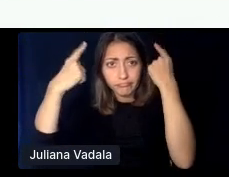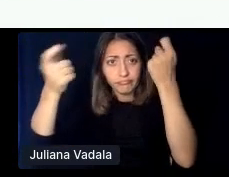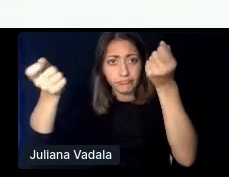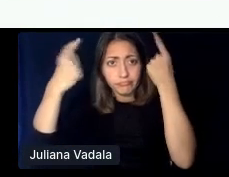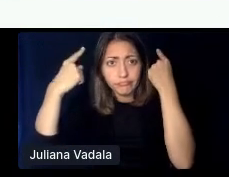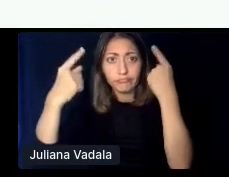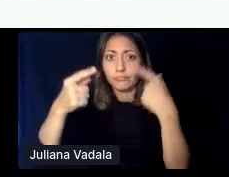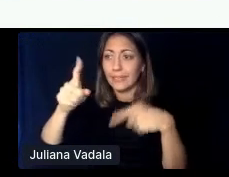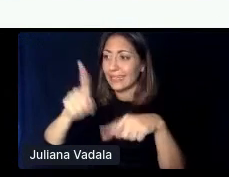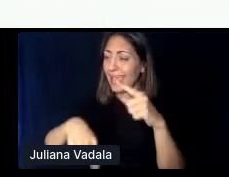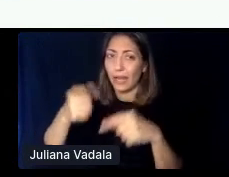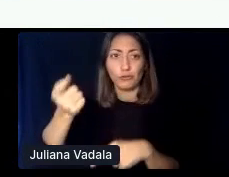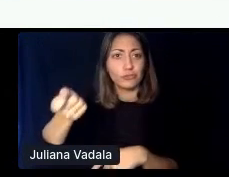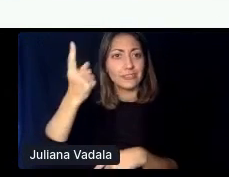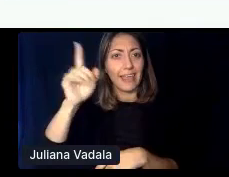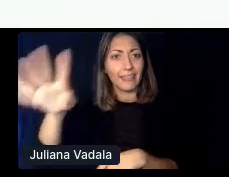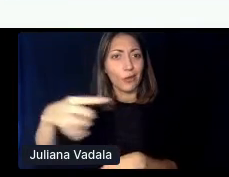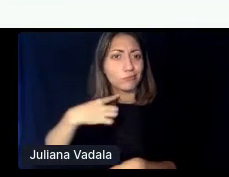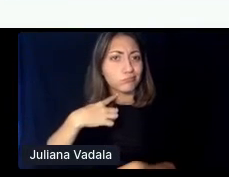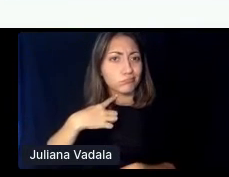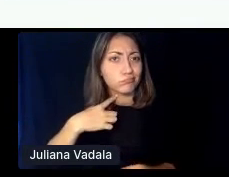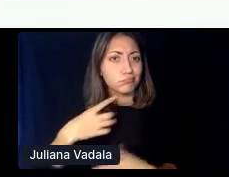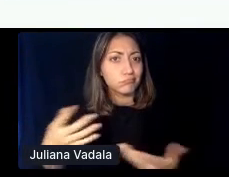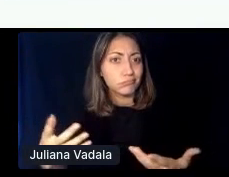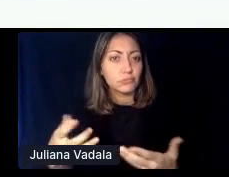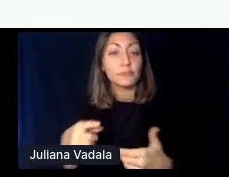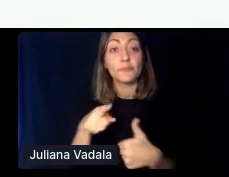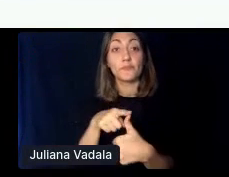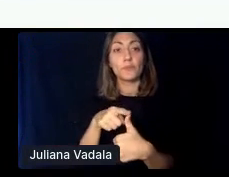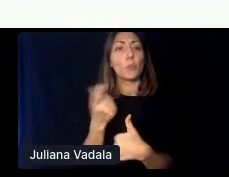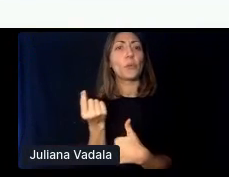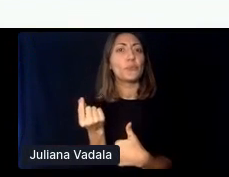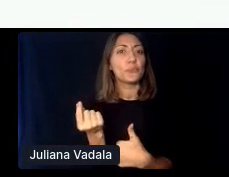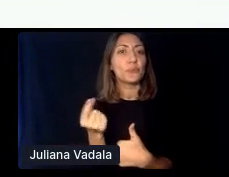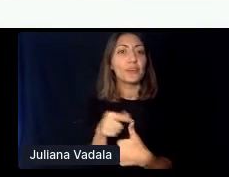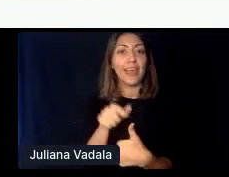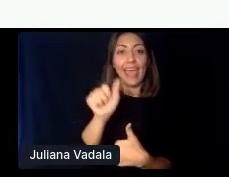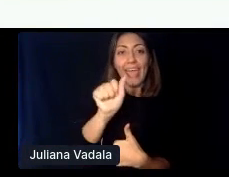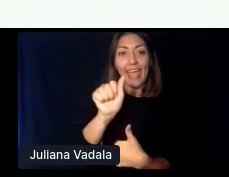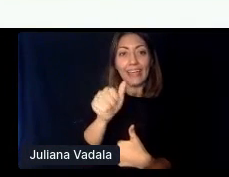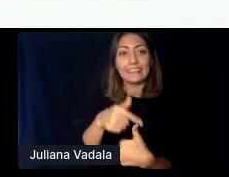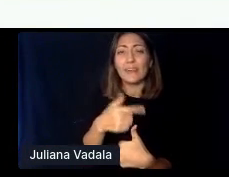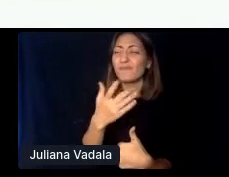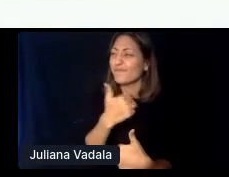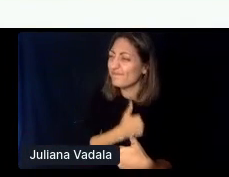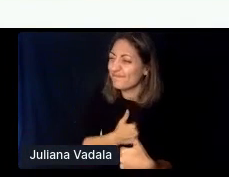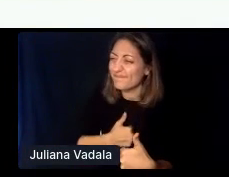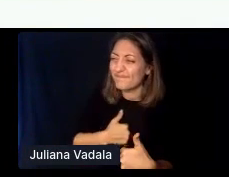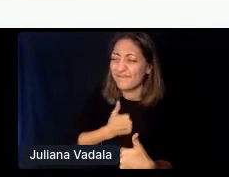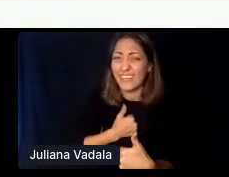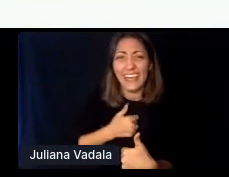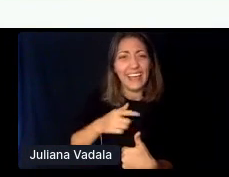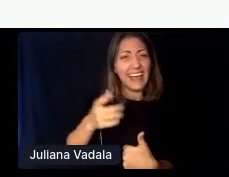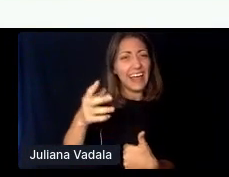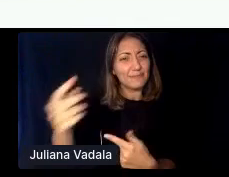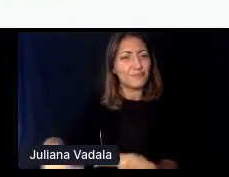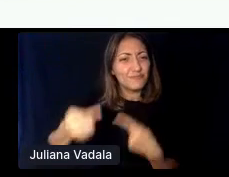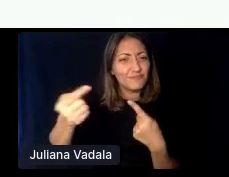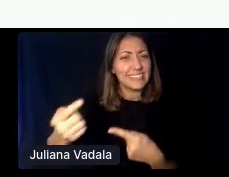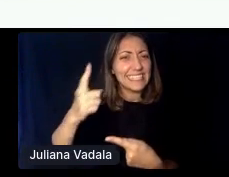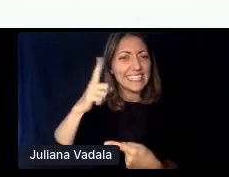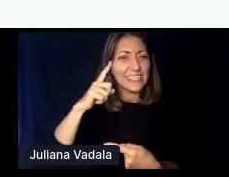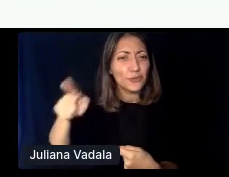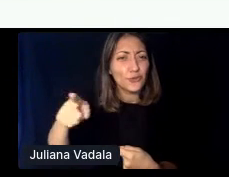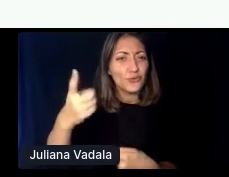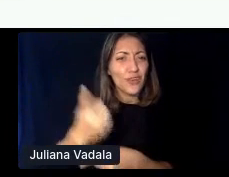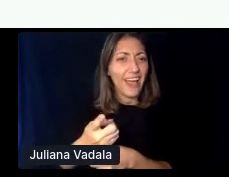A, apologize and acknowledge you're having trouble hearing them and just read the script through. You perceive that